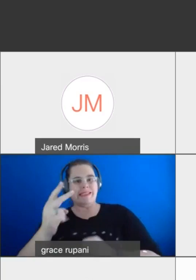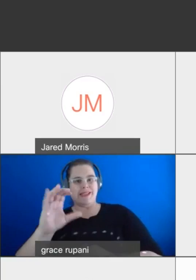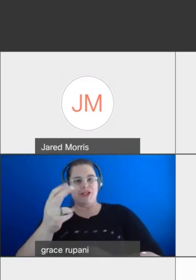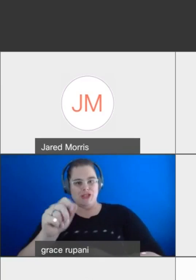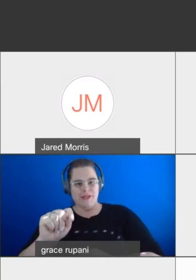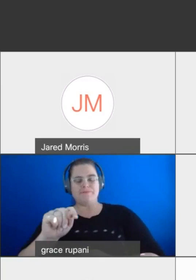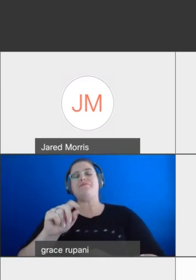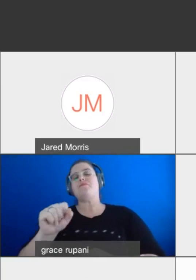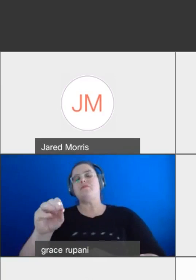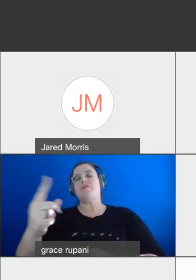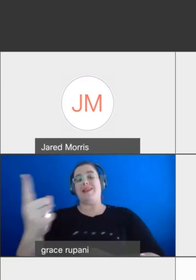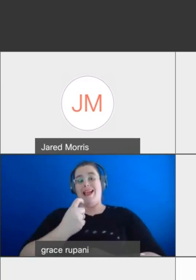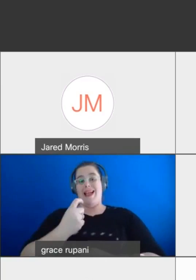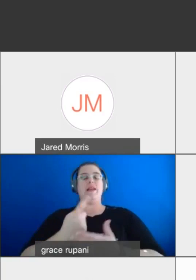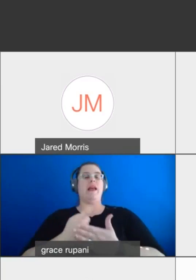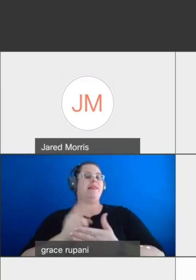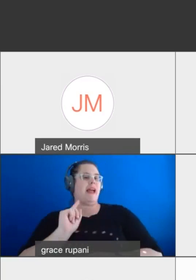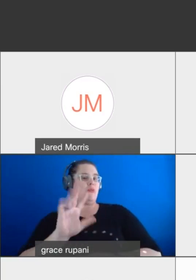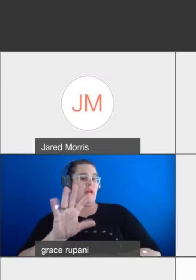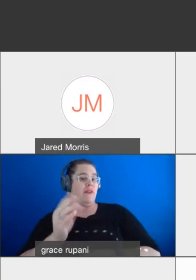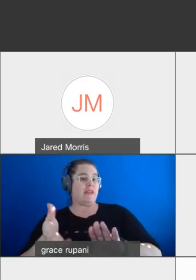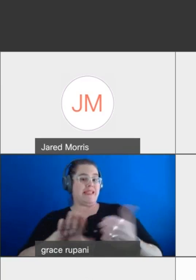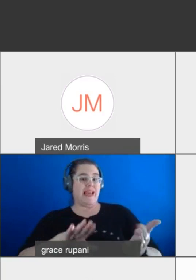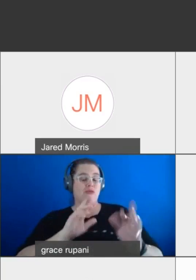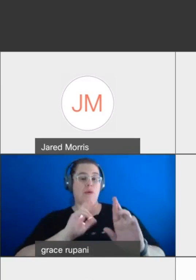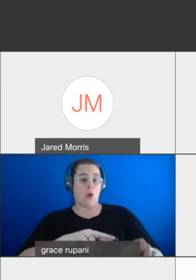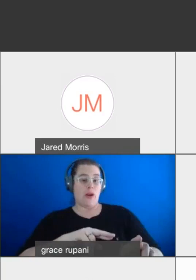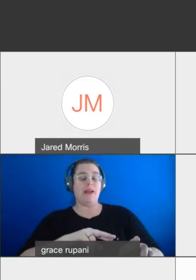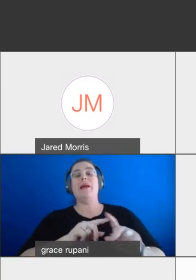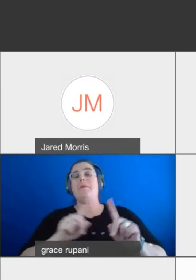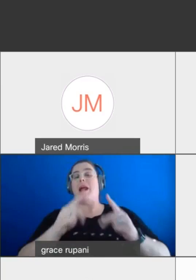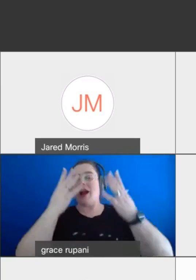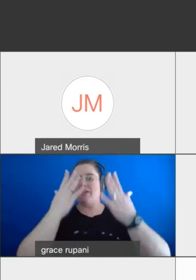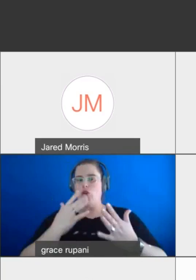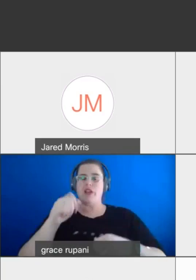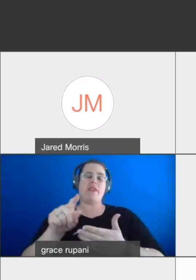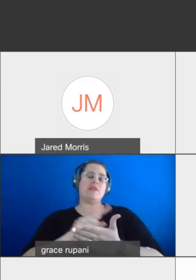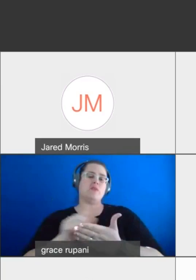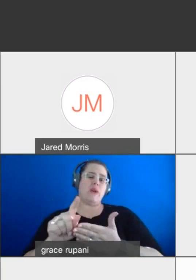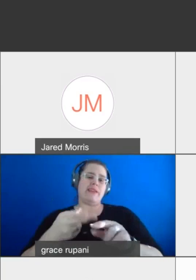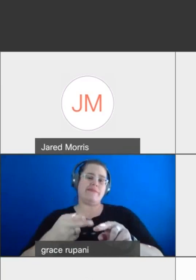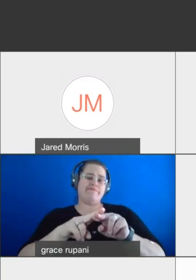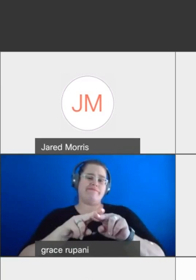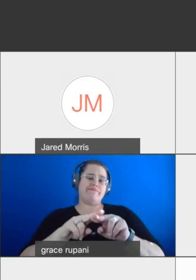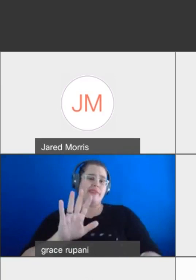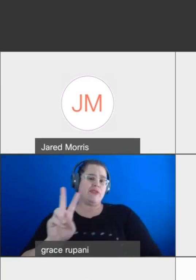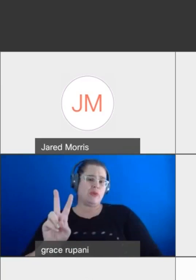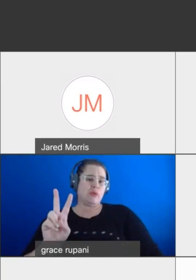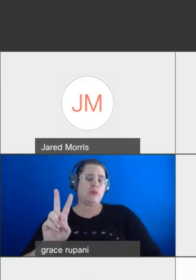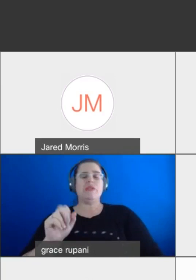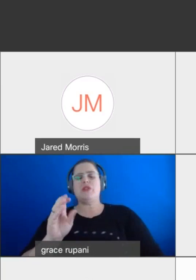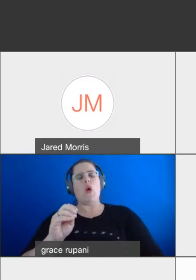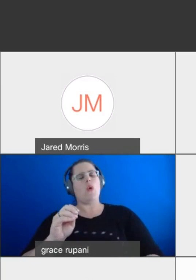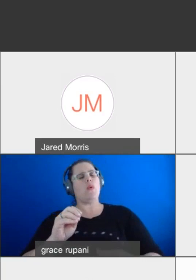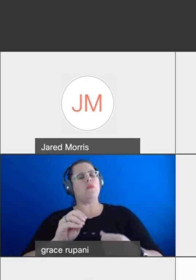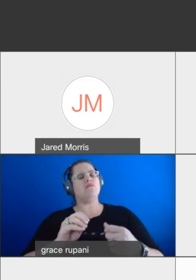deaths were reported. Unfortunately, 52 were reported this week. What was the living arrangement of the 2 people